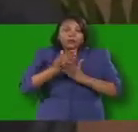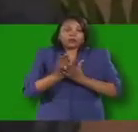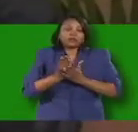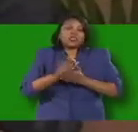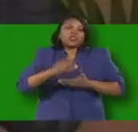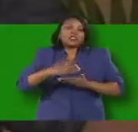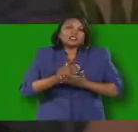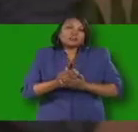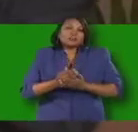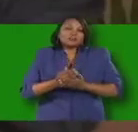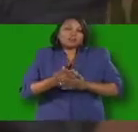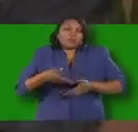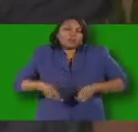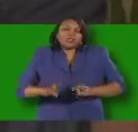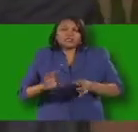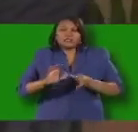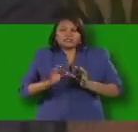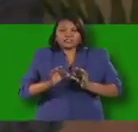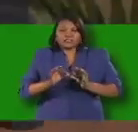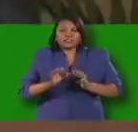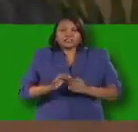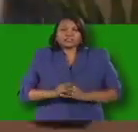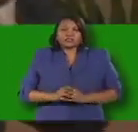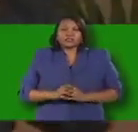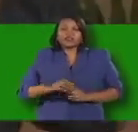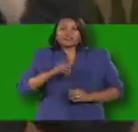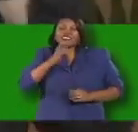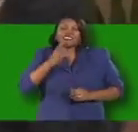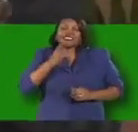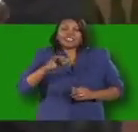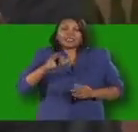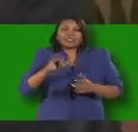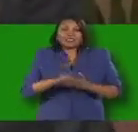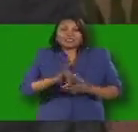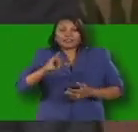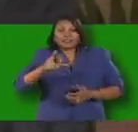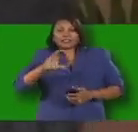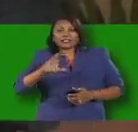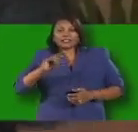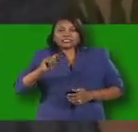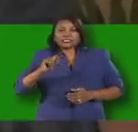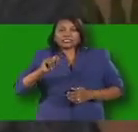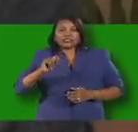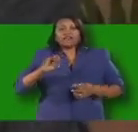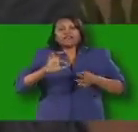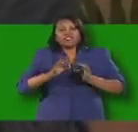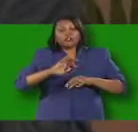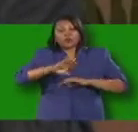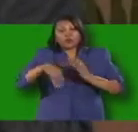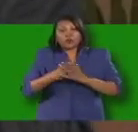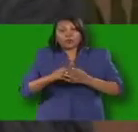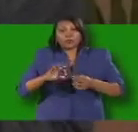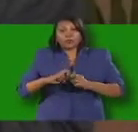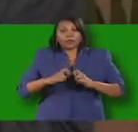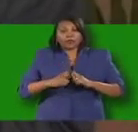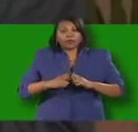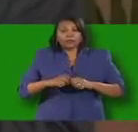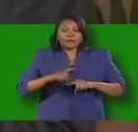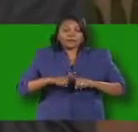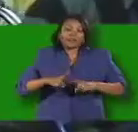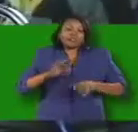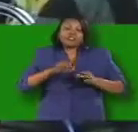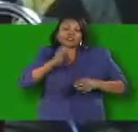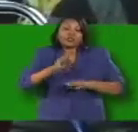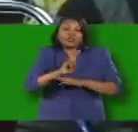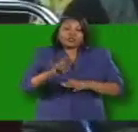solution. And I'm not saying that information technology is going to solve our problems, but without the technology, it's going to be very difficult to deal with